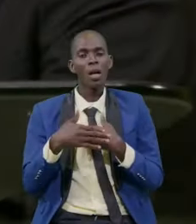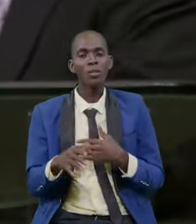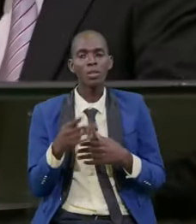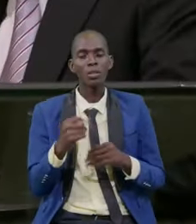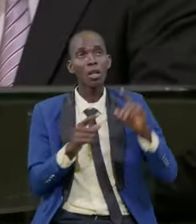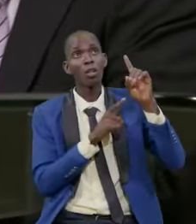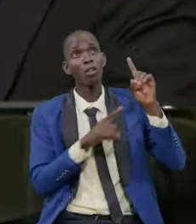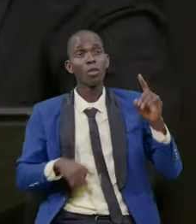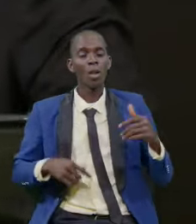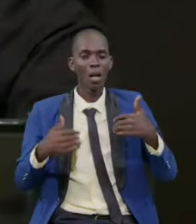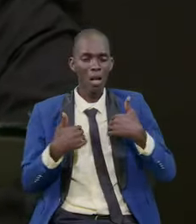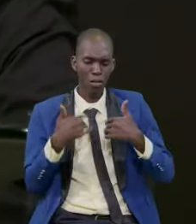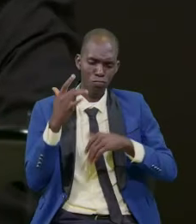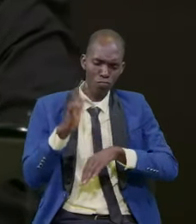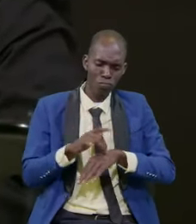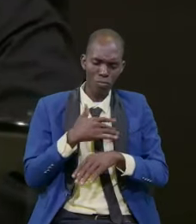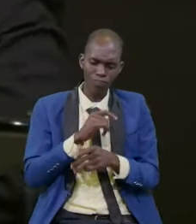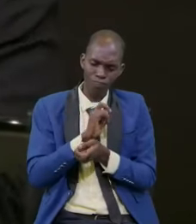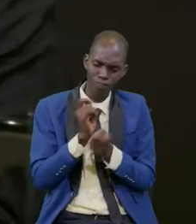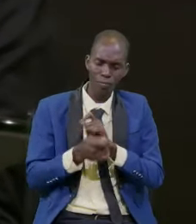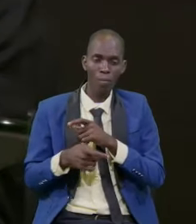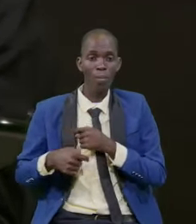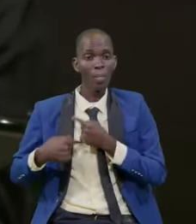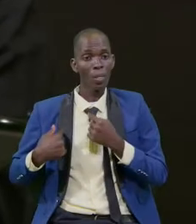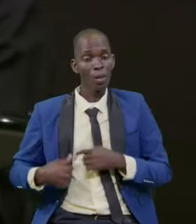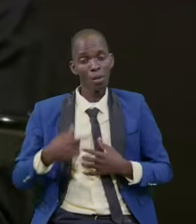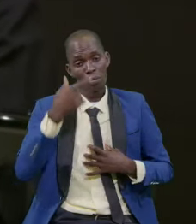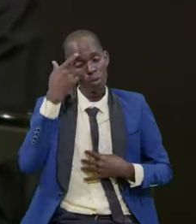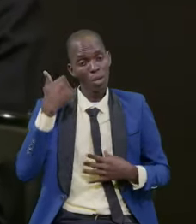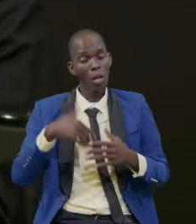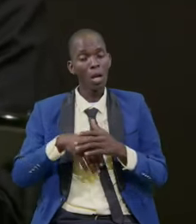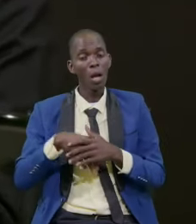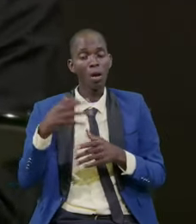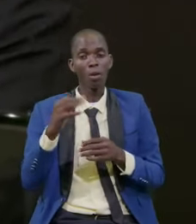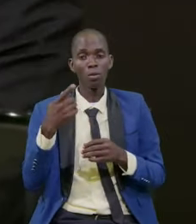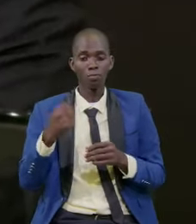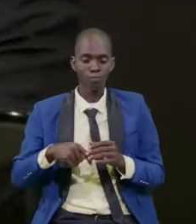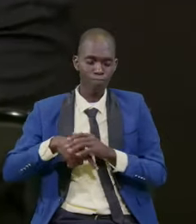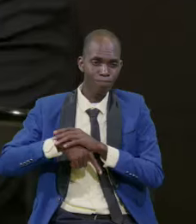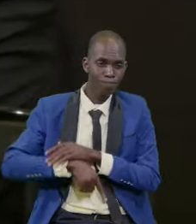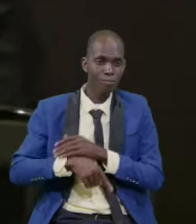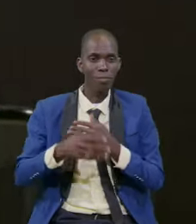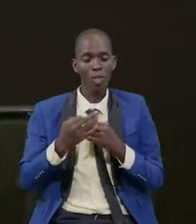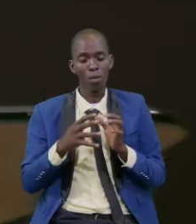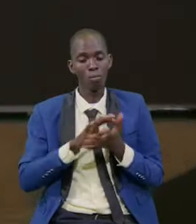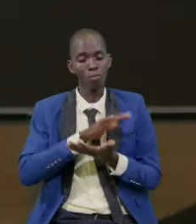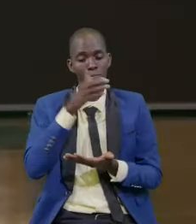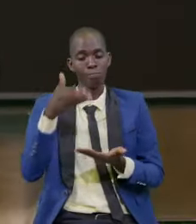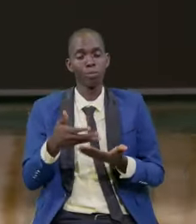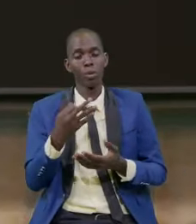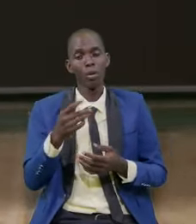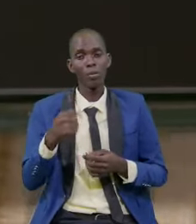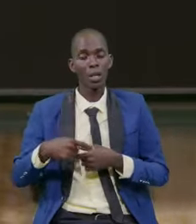Lord had touched and transformed the heart, because out of the depth and the abundance of the heart, the